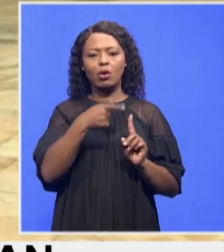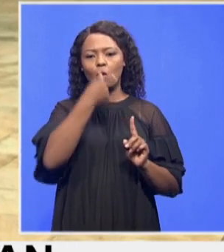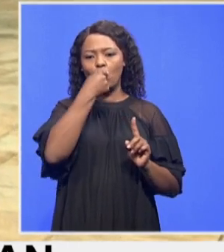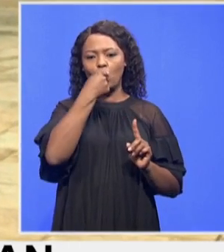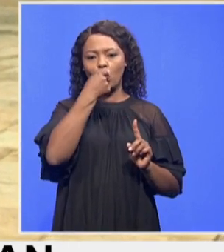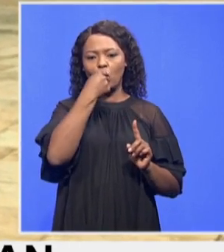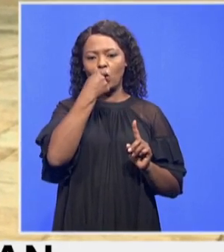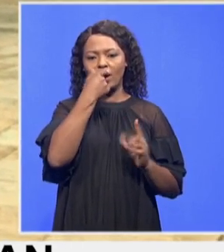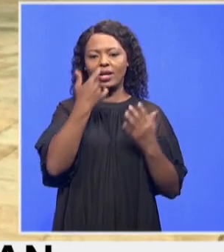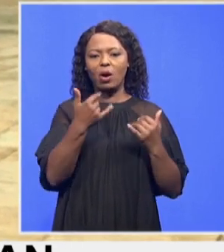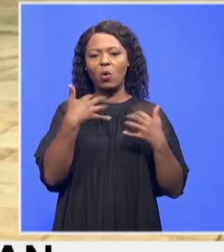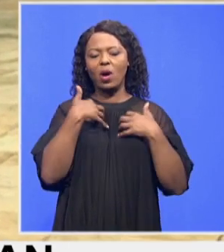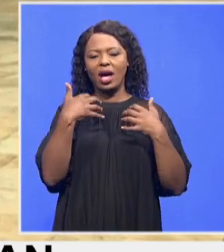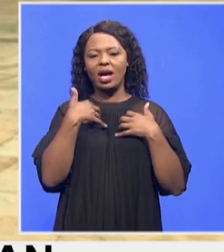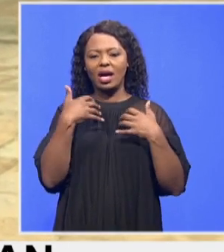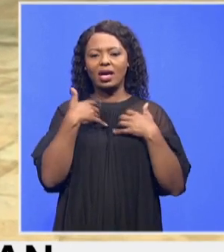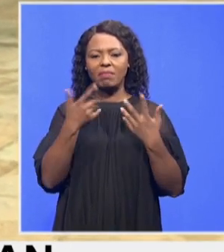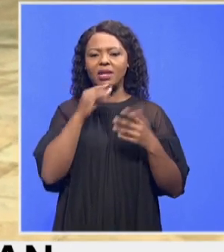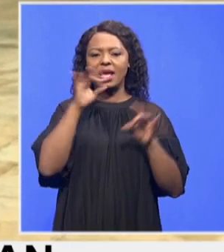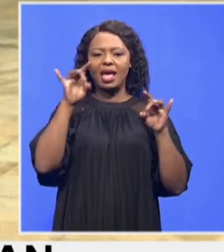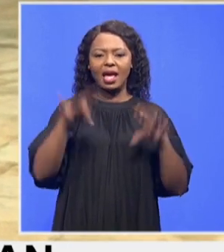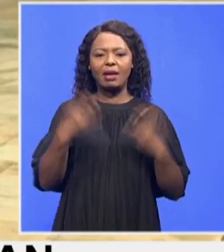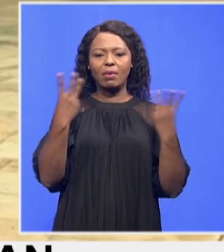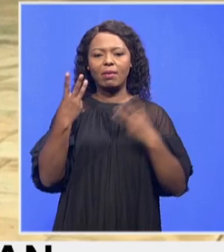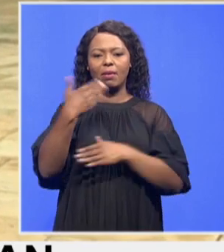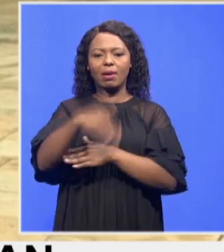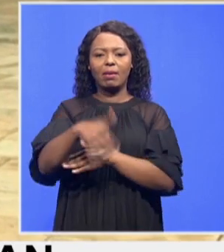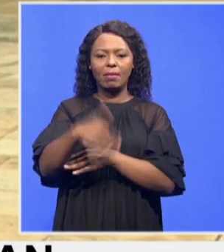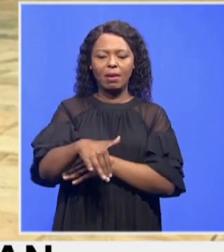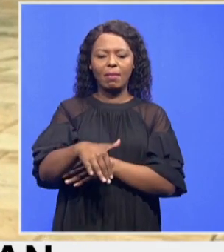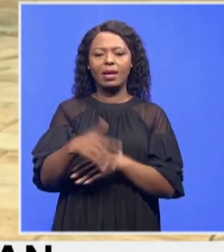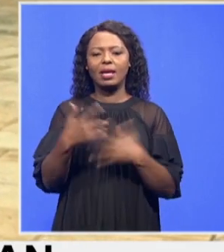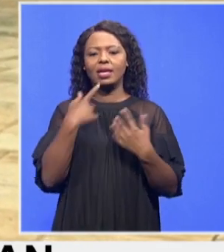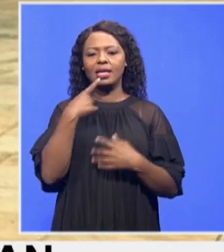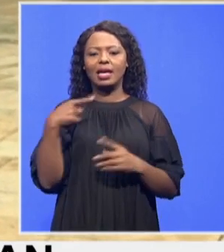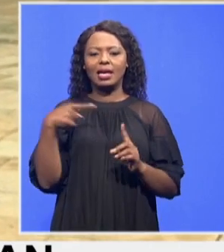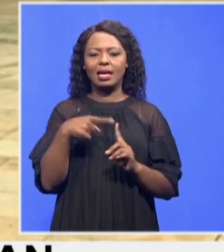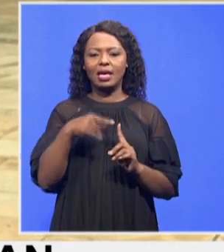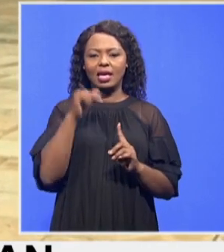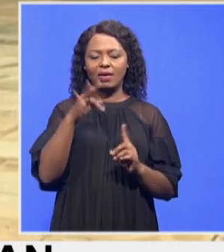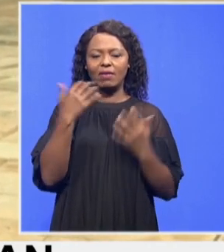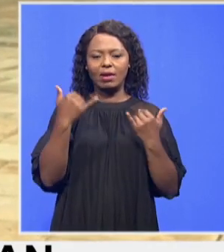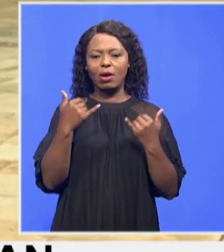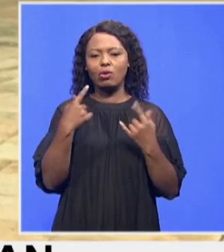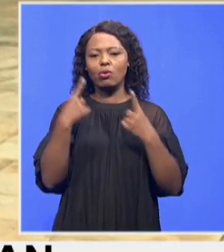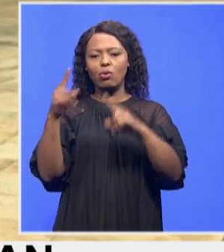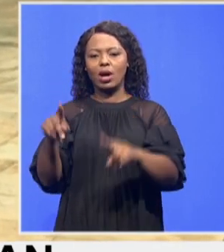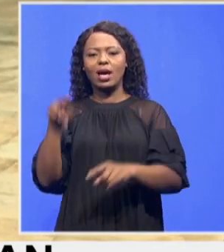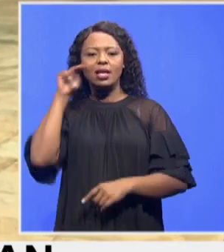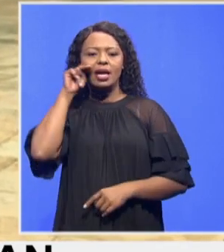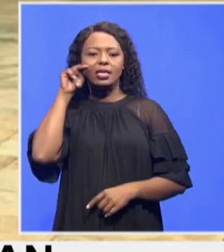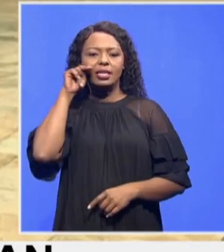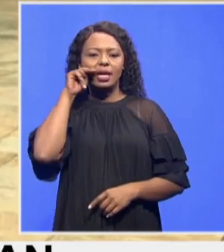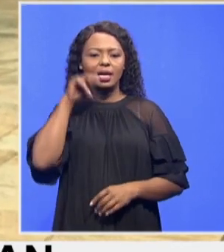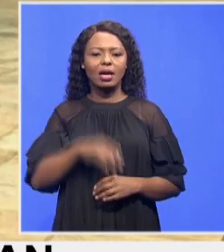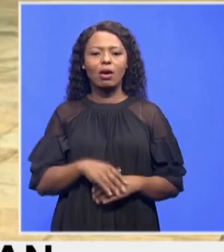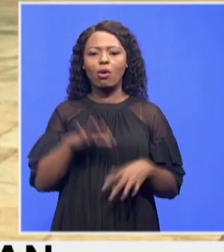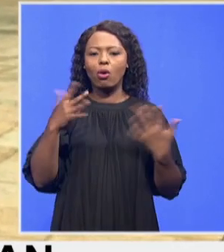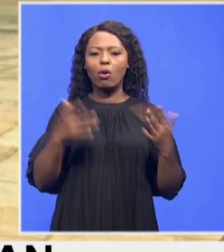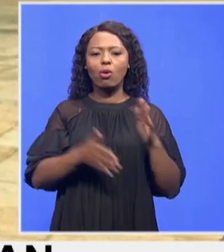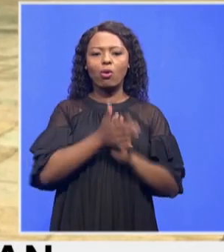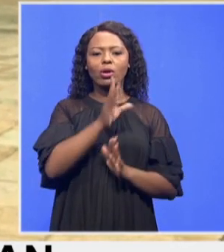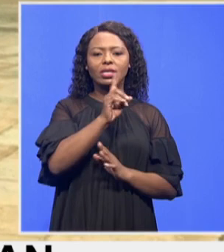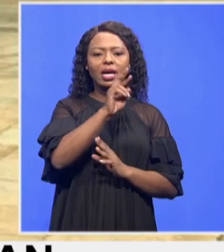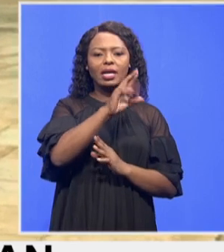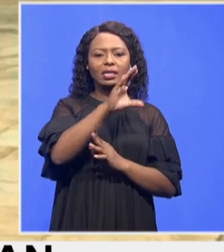on xenophobic and not wanting foreign nationals within the country, and saying that if you go to Nigeria, for example, if you go to the